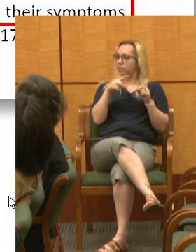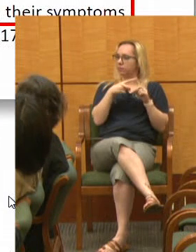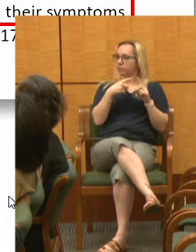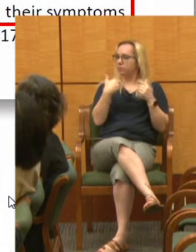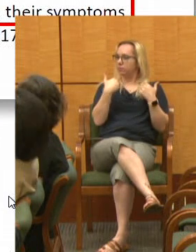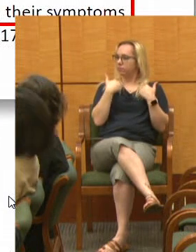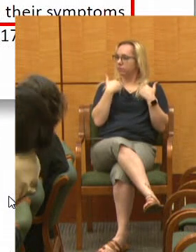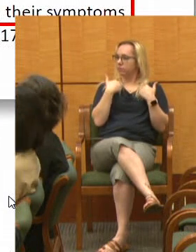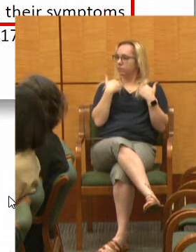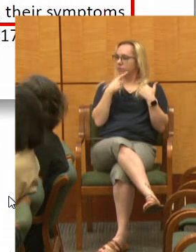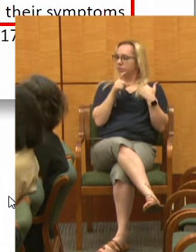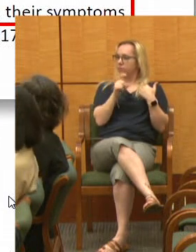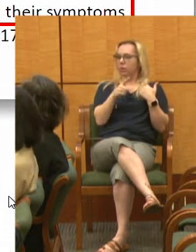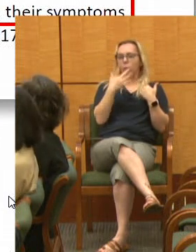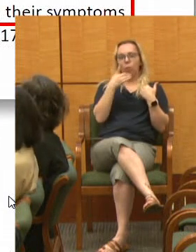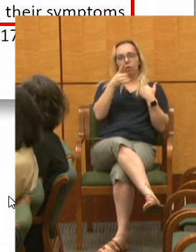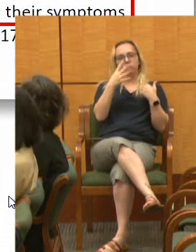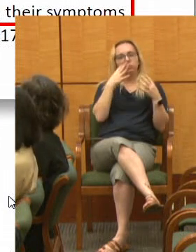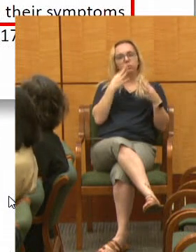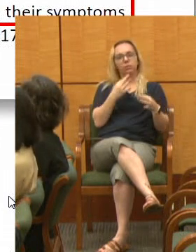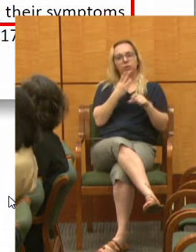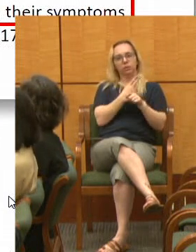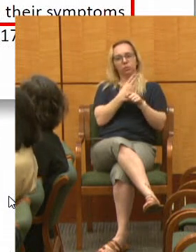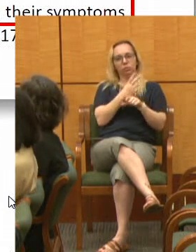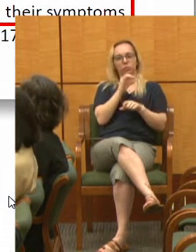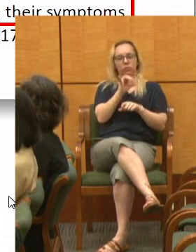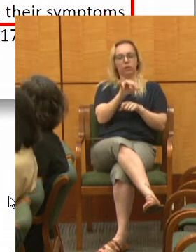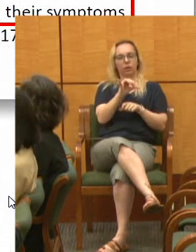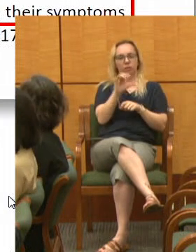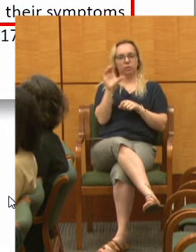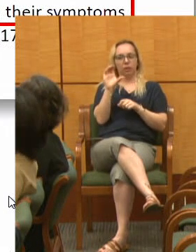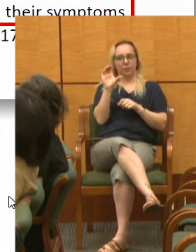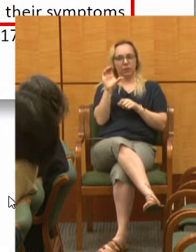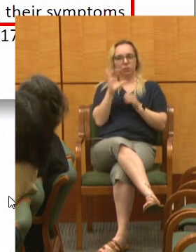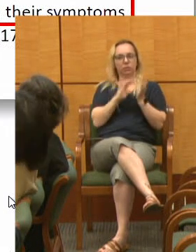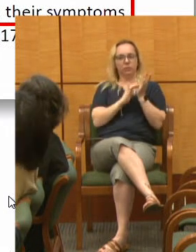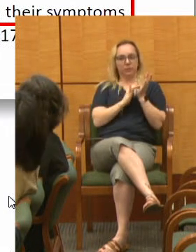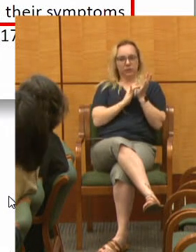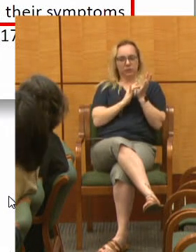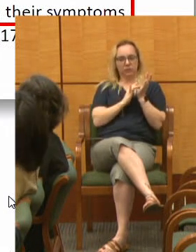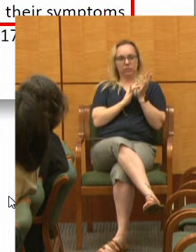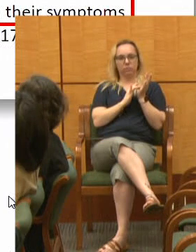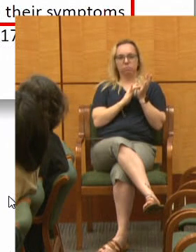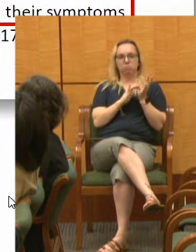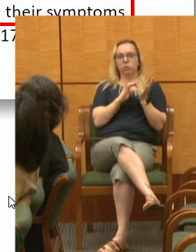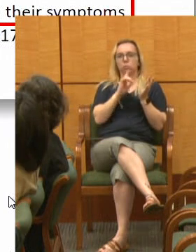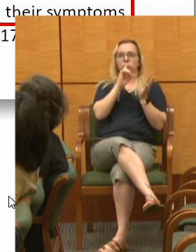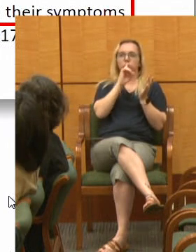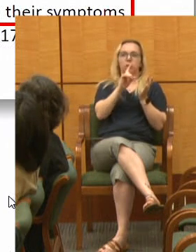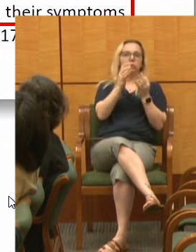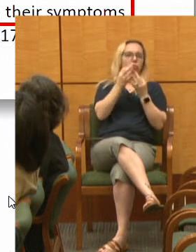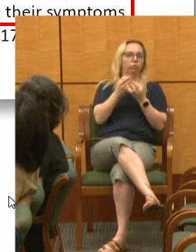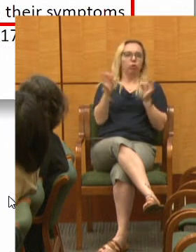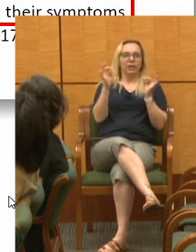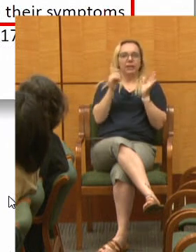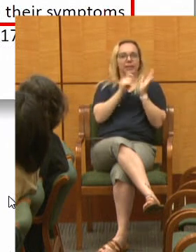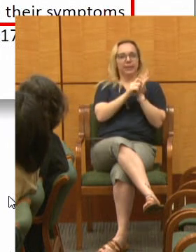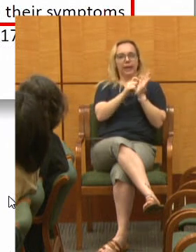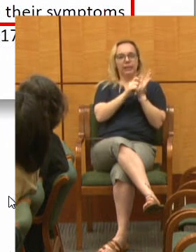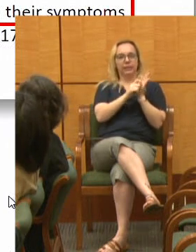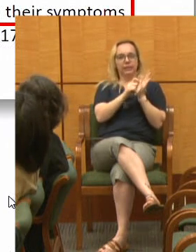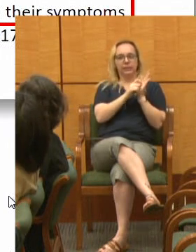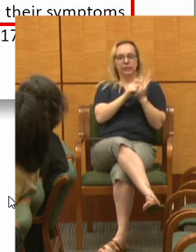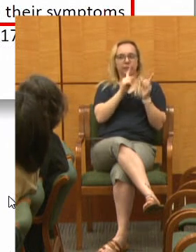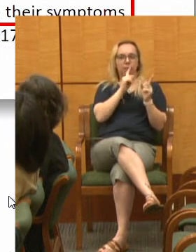why did you and your physician decide to use this compounded medicine, and this was free form, a text write-in, and he noted